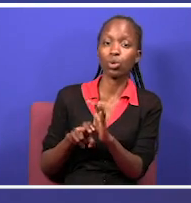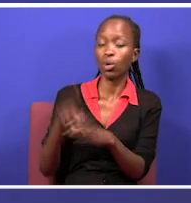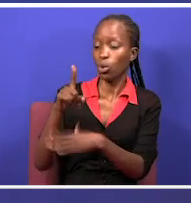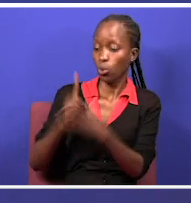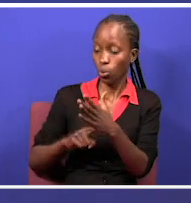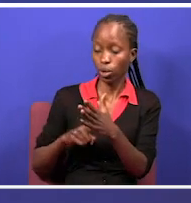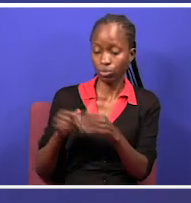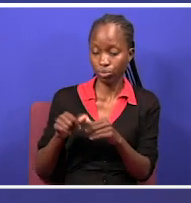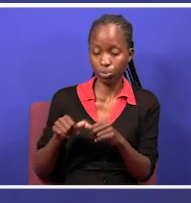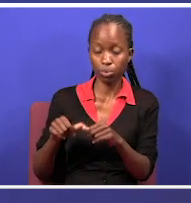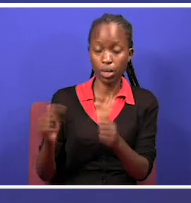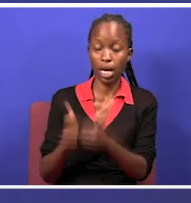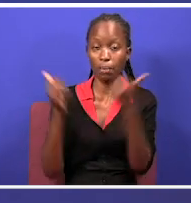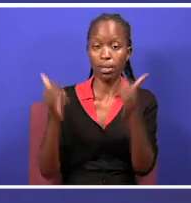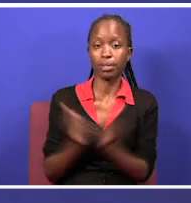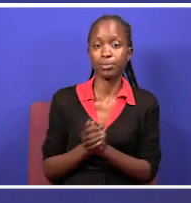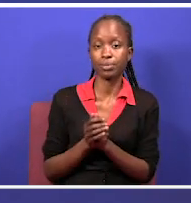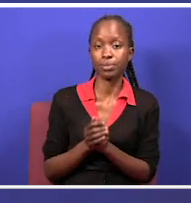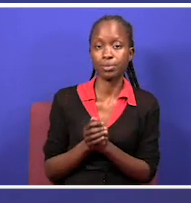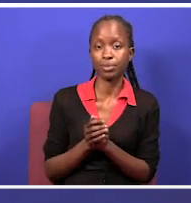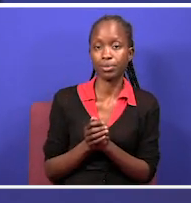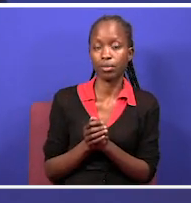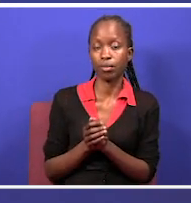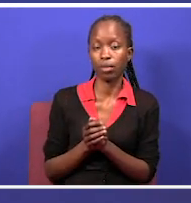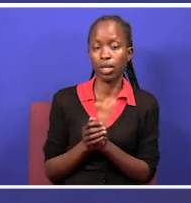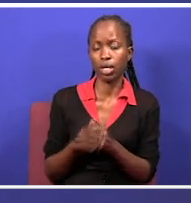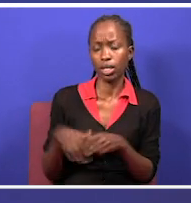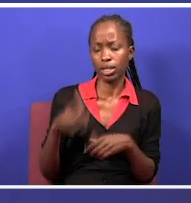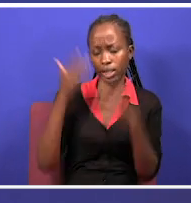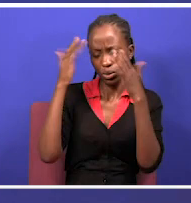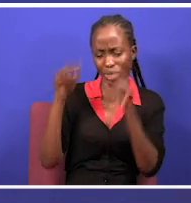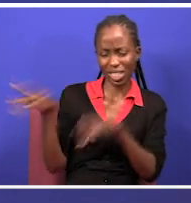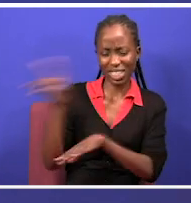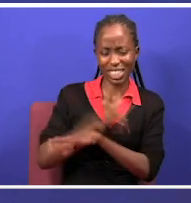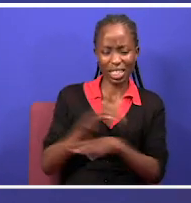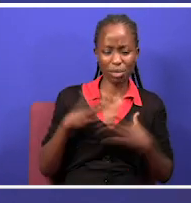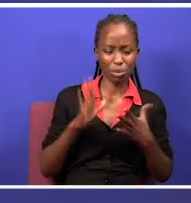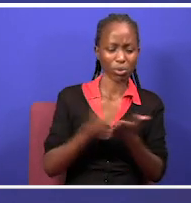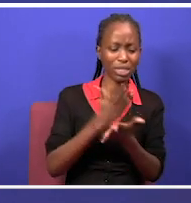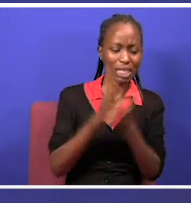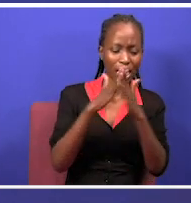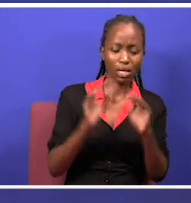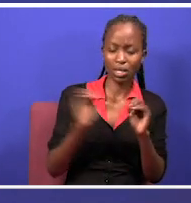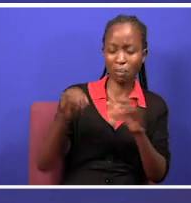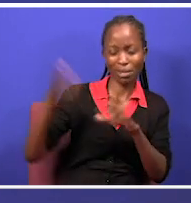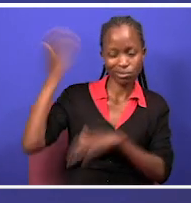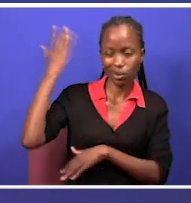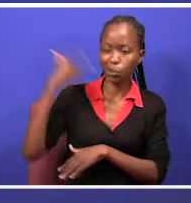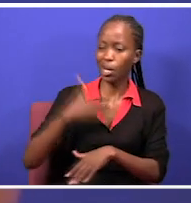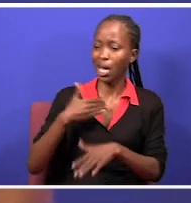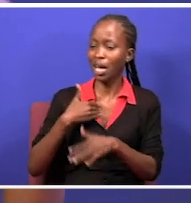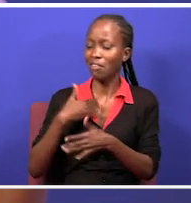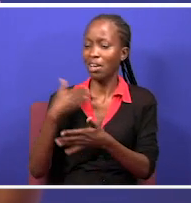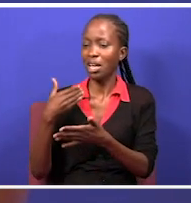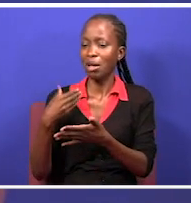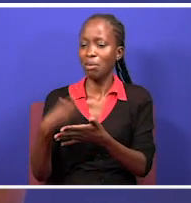has been going on. And I don't know, these days people don't share houses. In our days, we didn't have so much cash